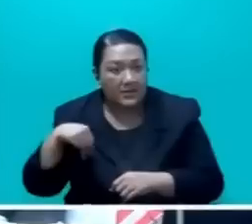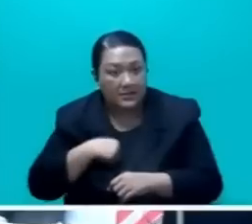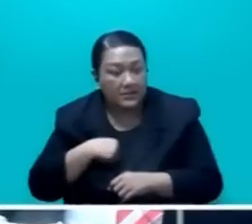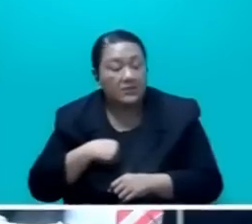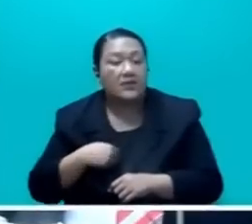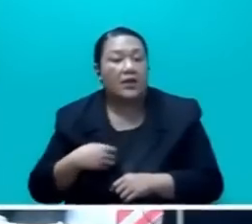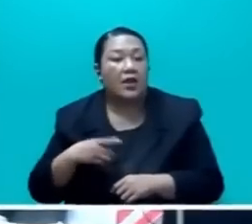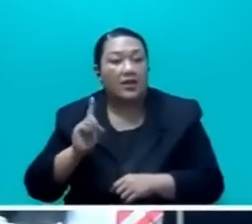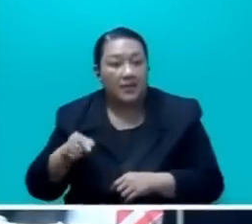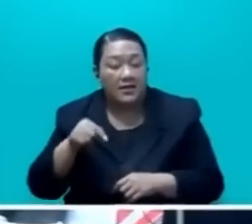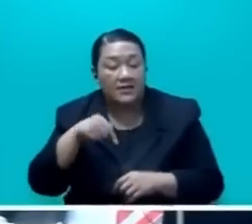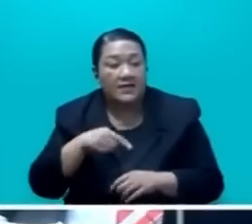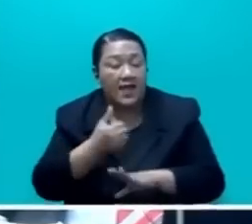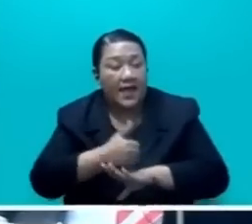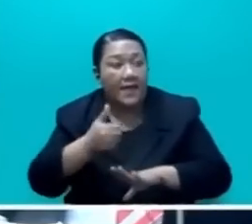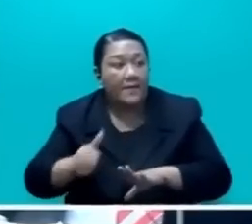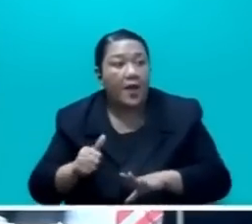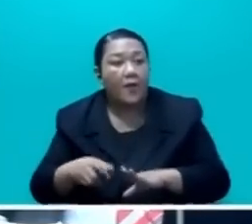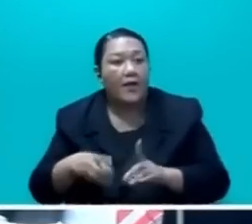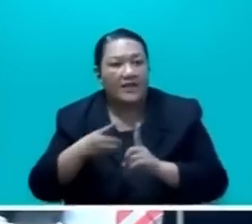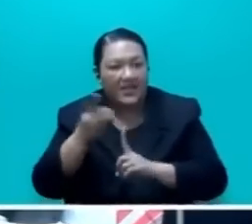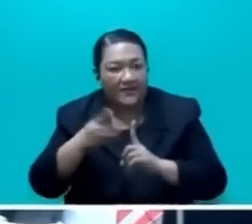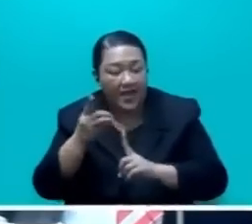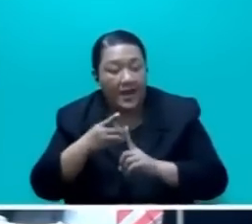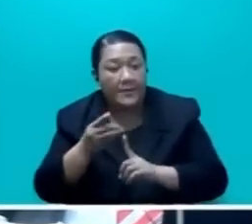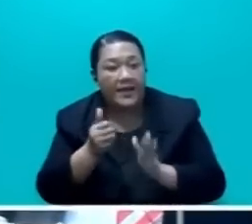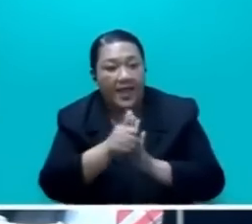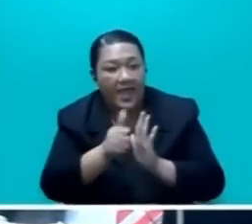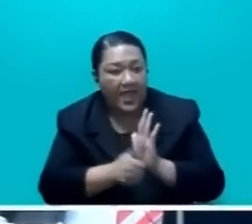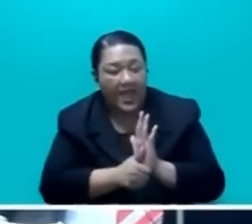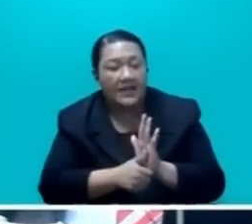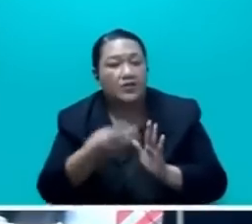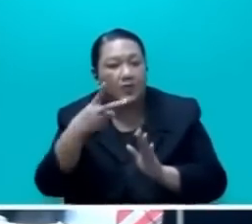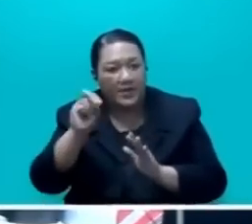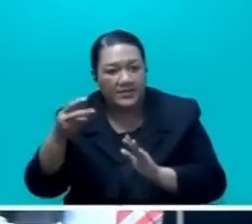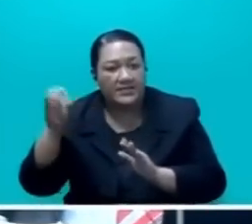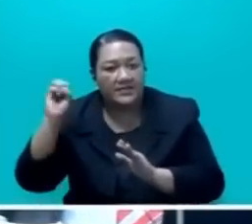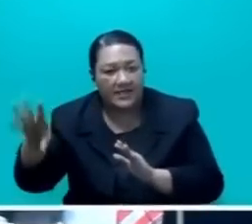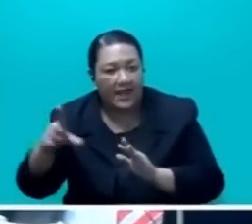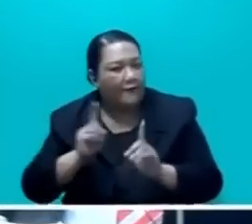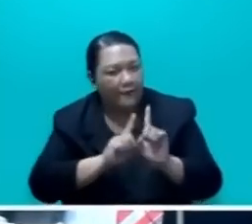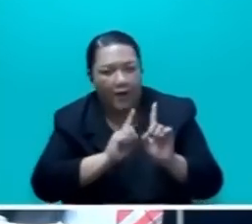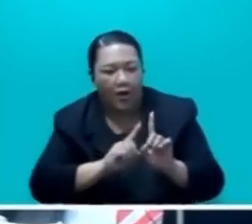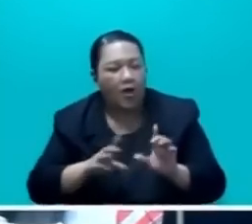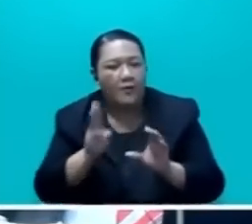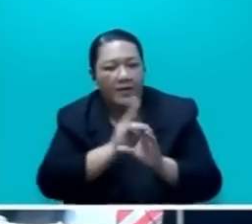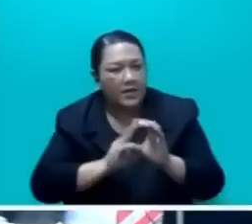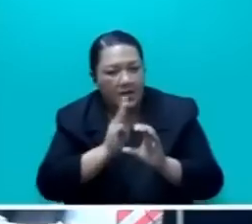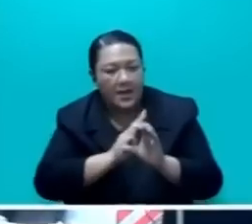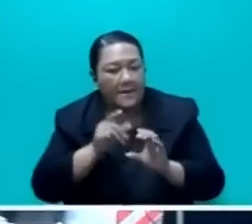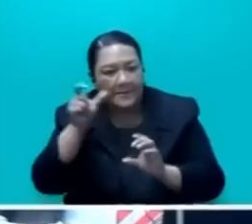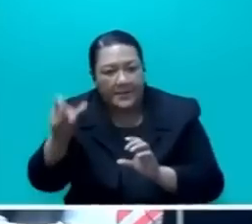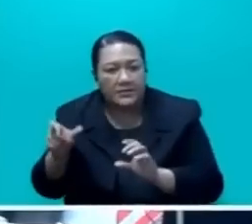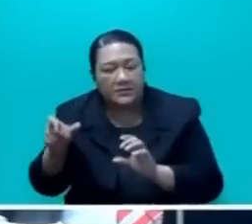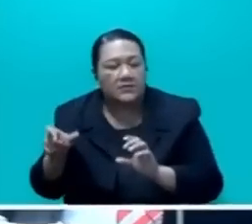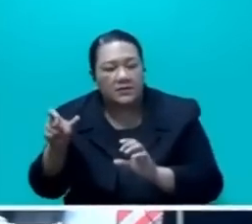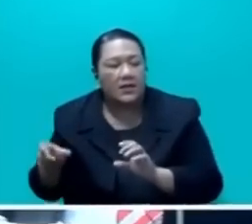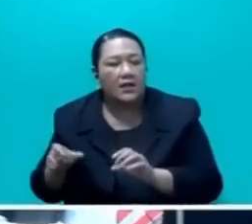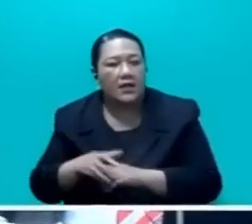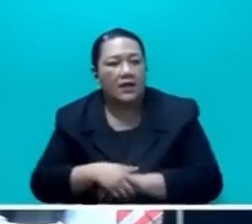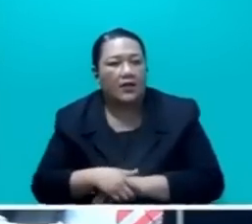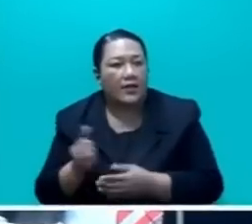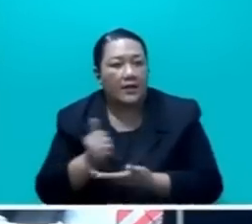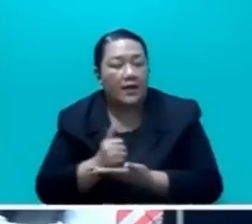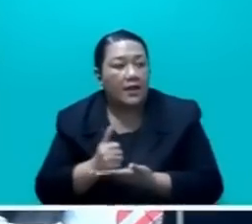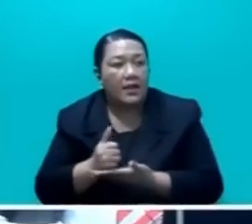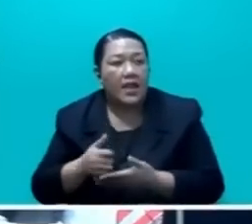the work to review the Media Industry Development Act 2010 with the commissioning of a team of media personnel and experts. This is to ensure that any forms